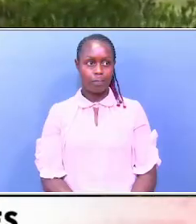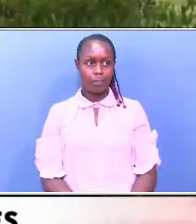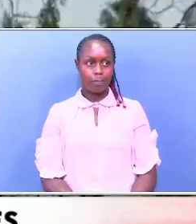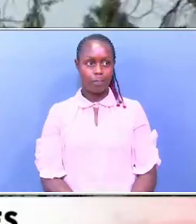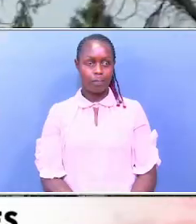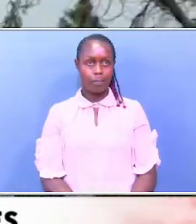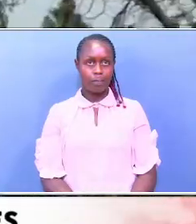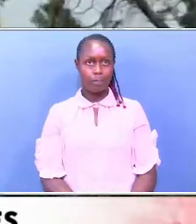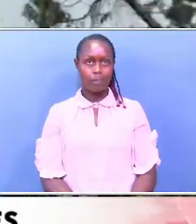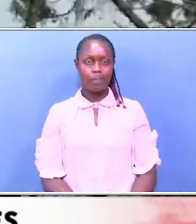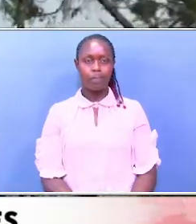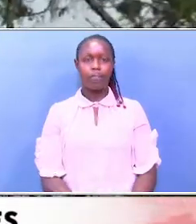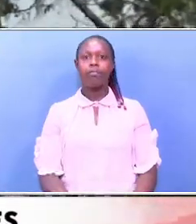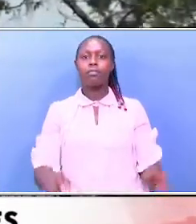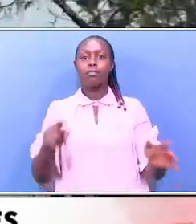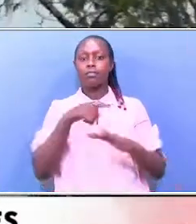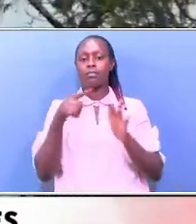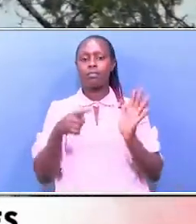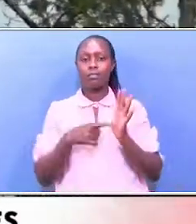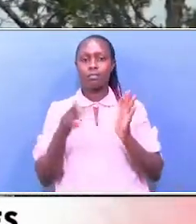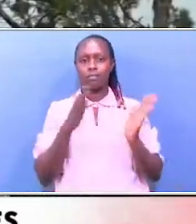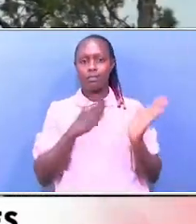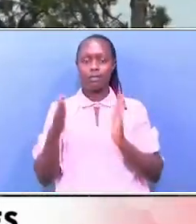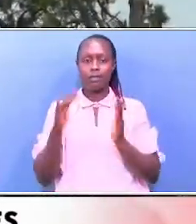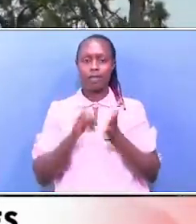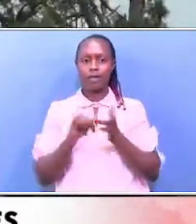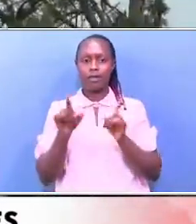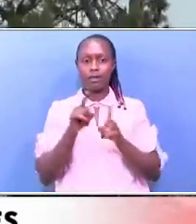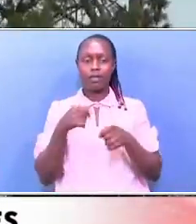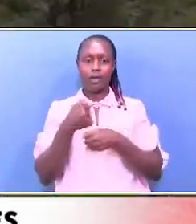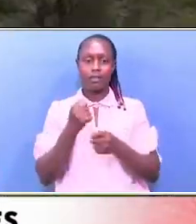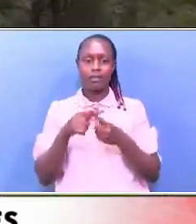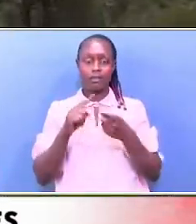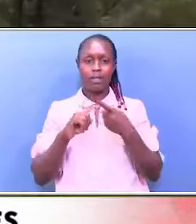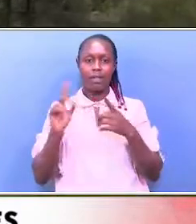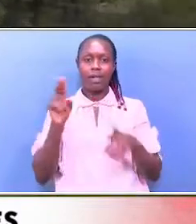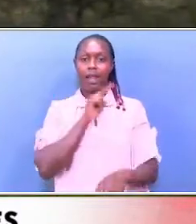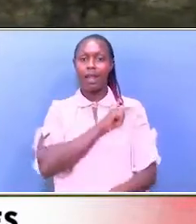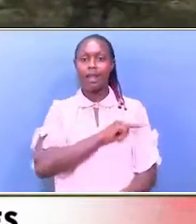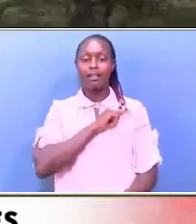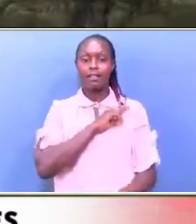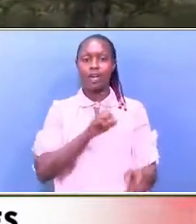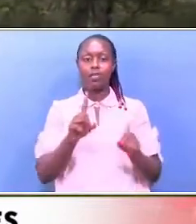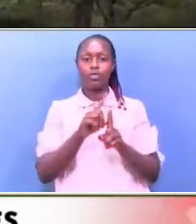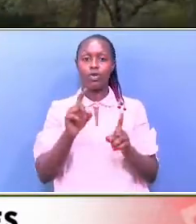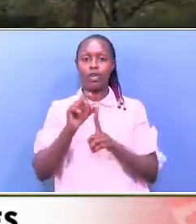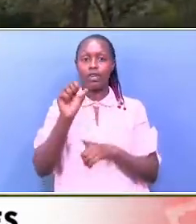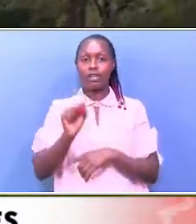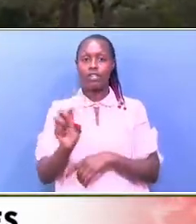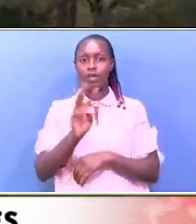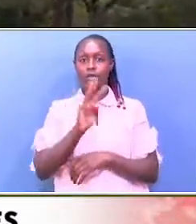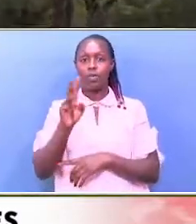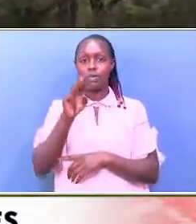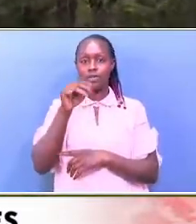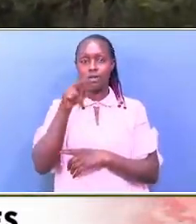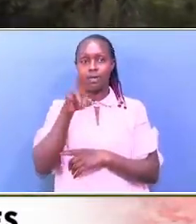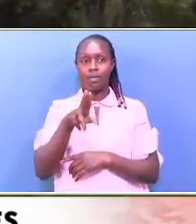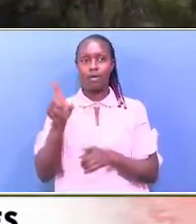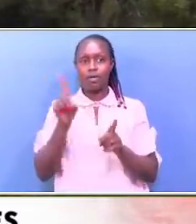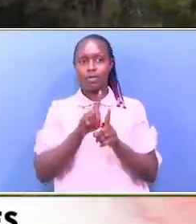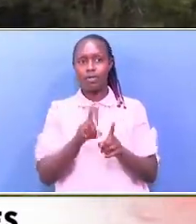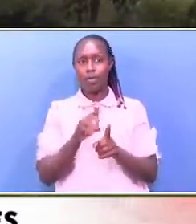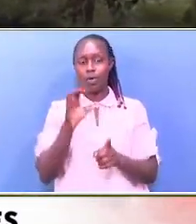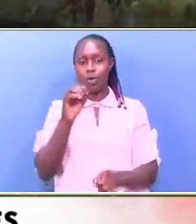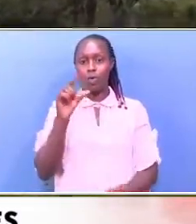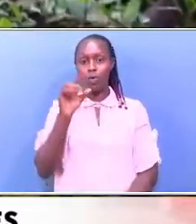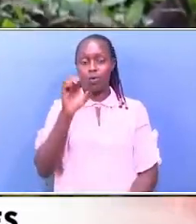ecosystem. These plants are indigenous in nature. In southwest Mau Forest, the Ogiek